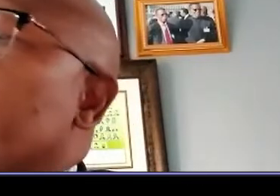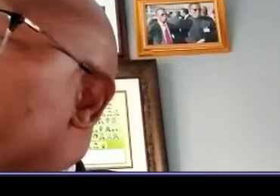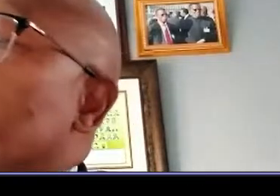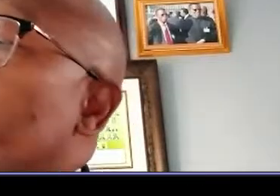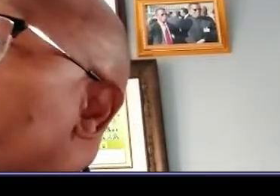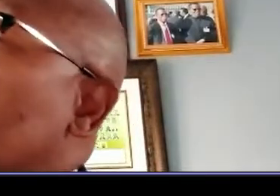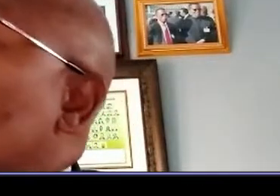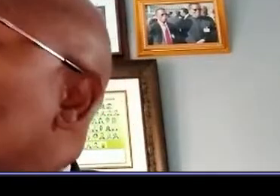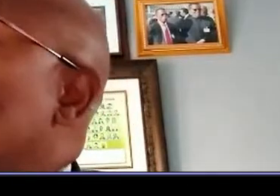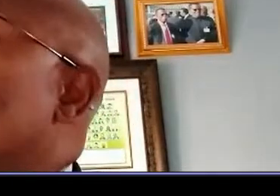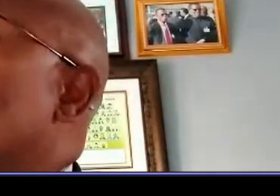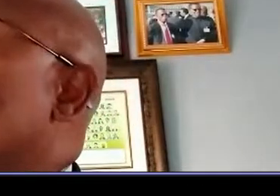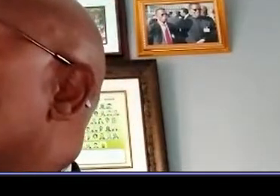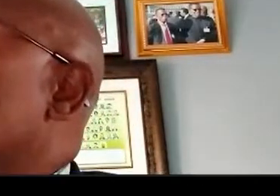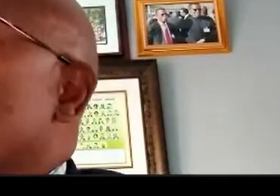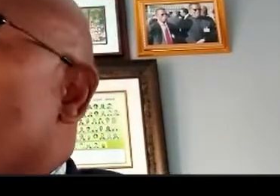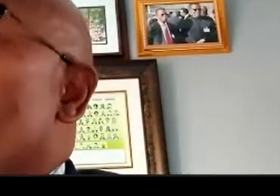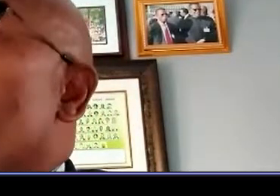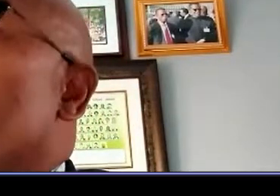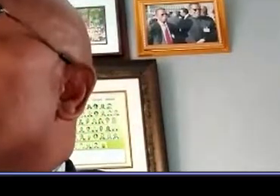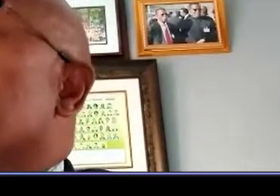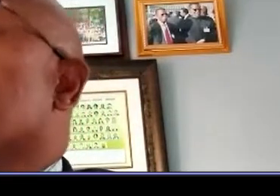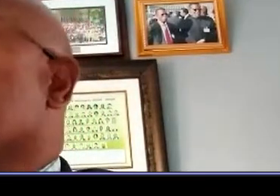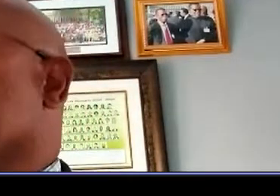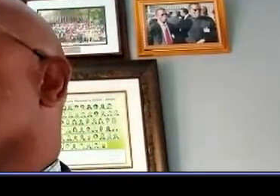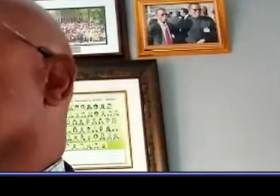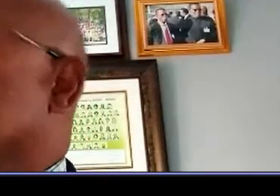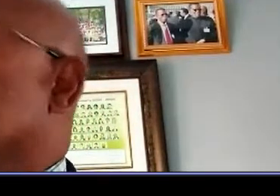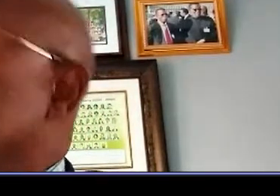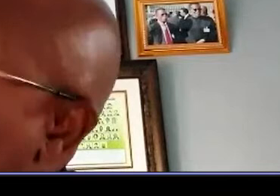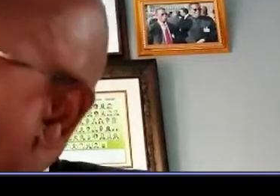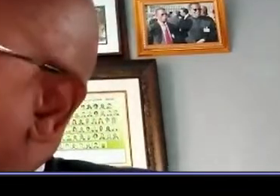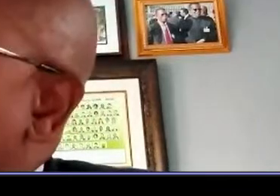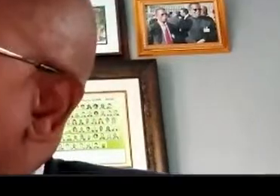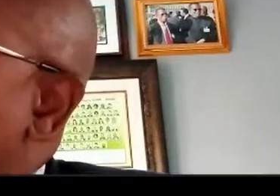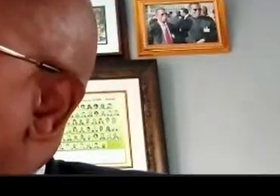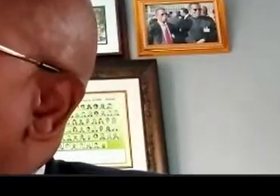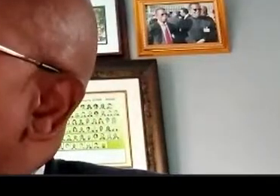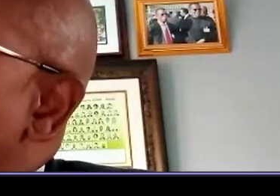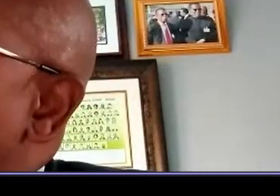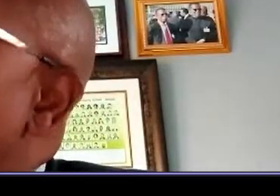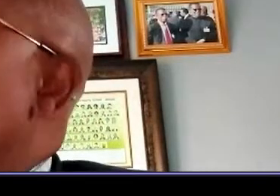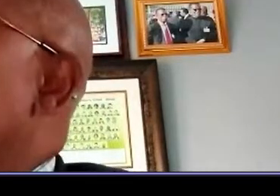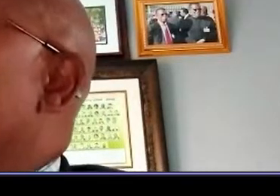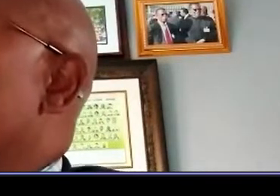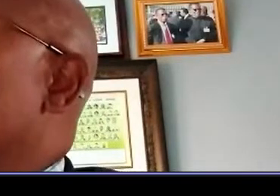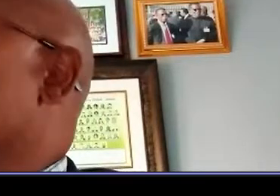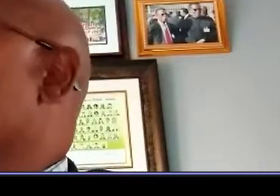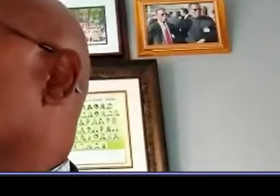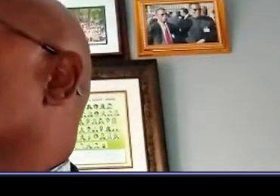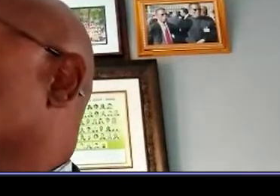many men and women of goodwill who beseech the self-existent for his